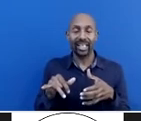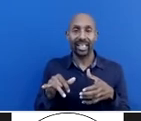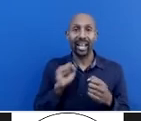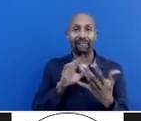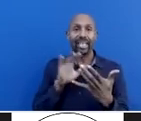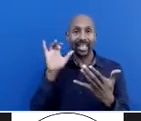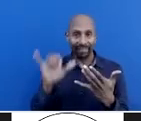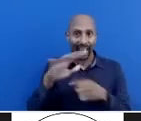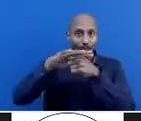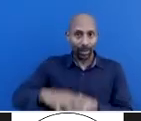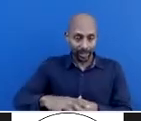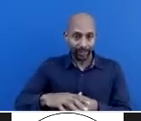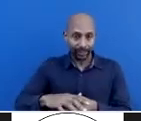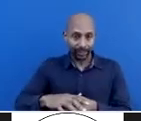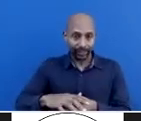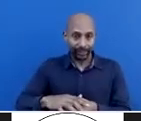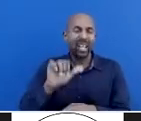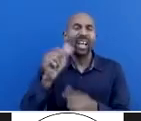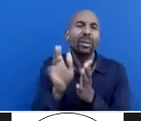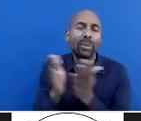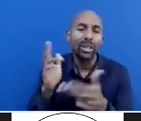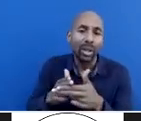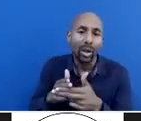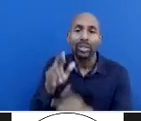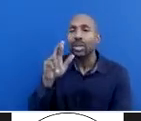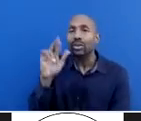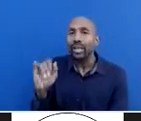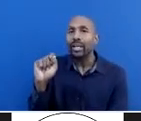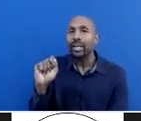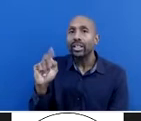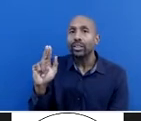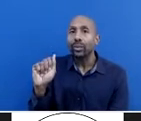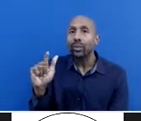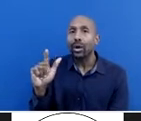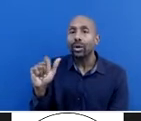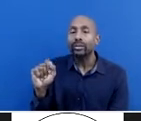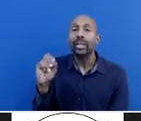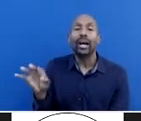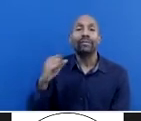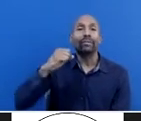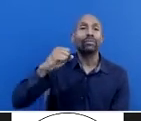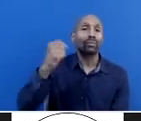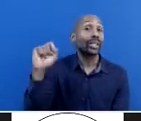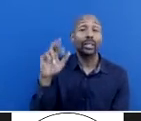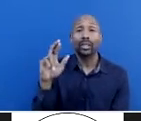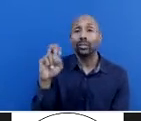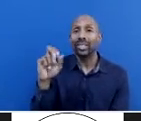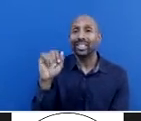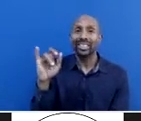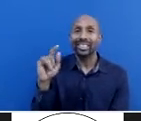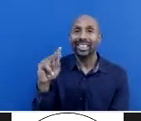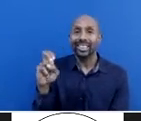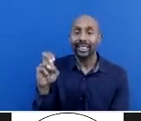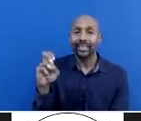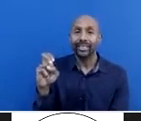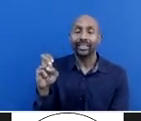this called Rituals of Resistance by a historian named Jason Young. And what I learned from